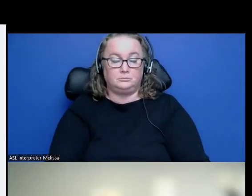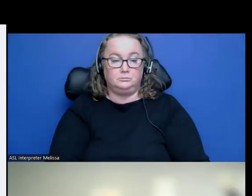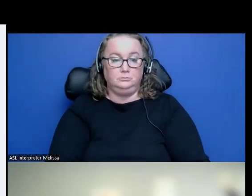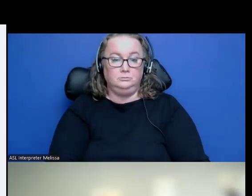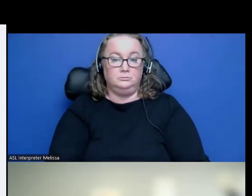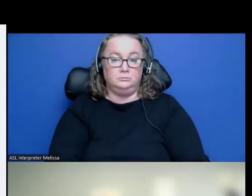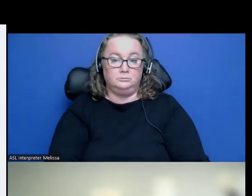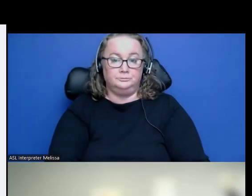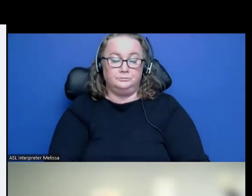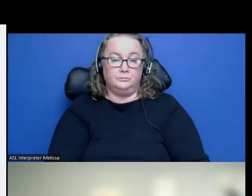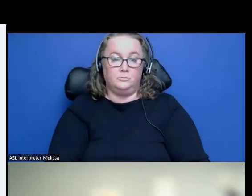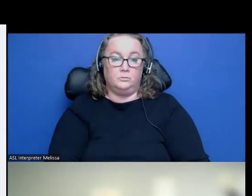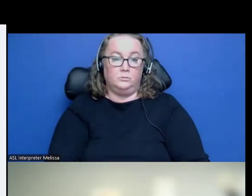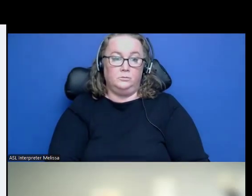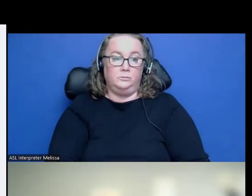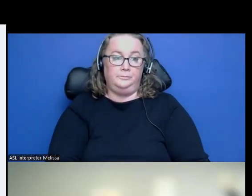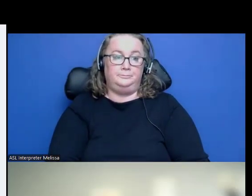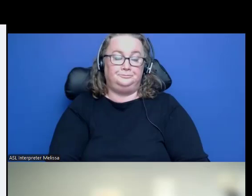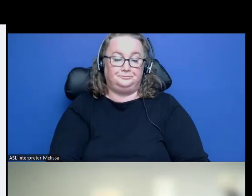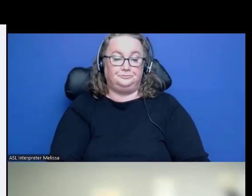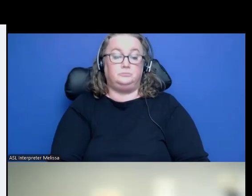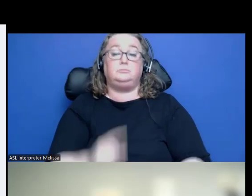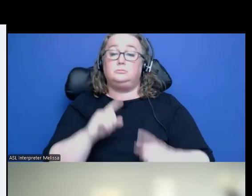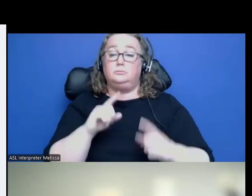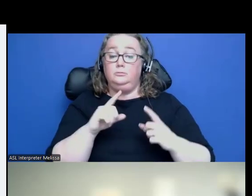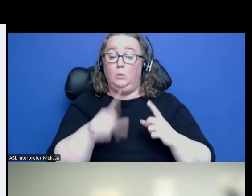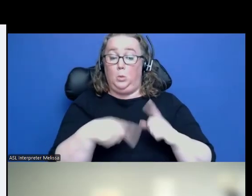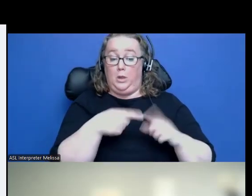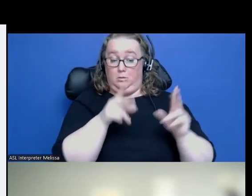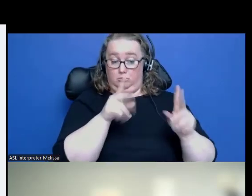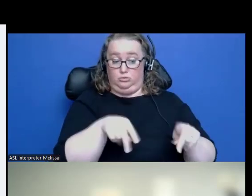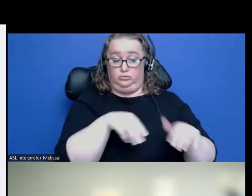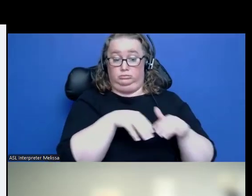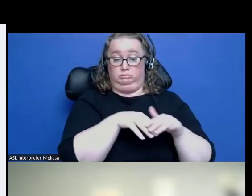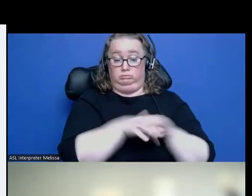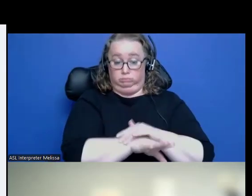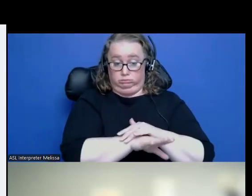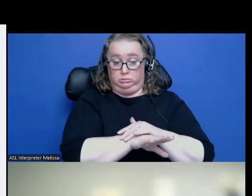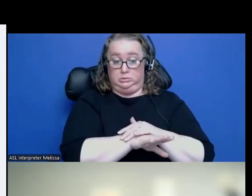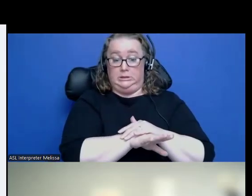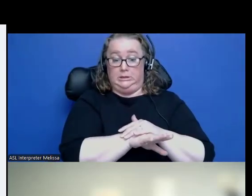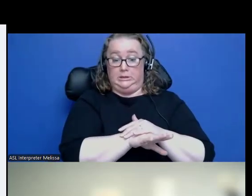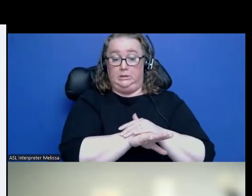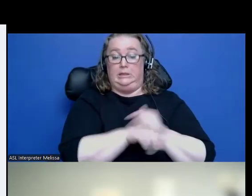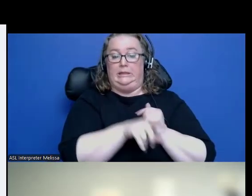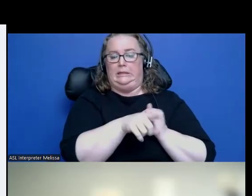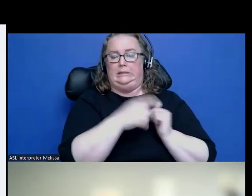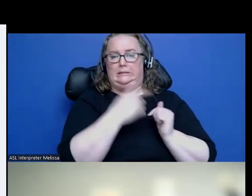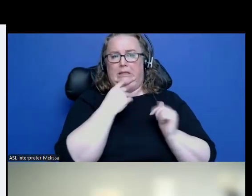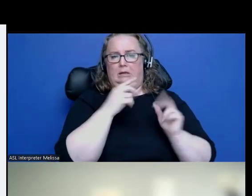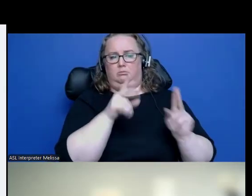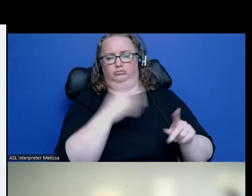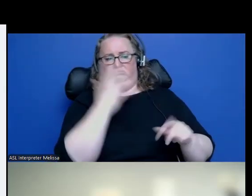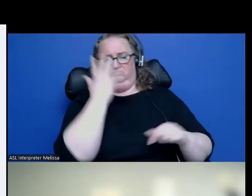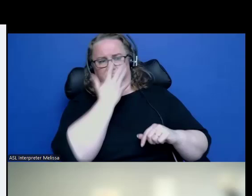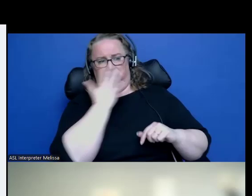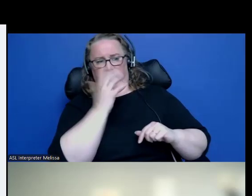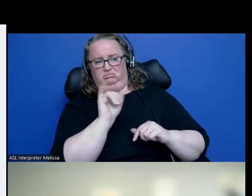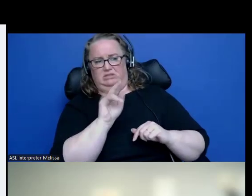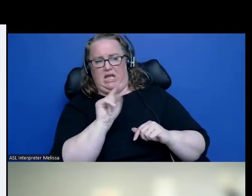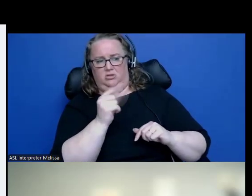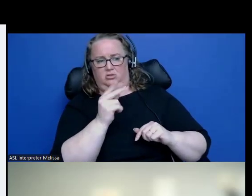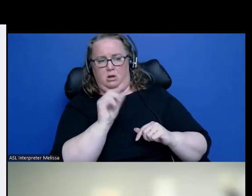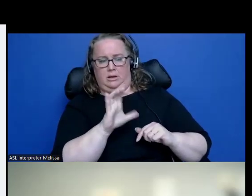At admission, Bridgewater staff described Damon as appearing catatonic and calm,